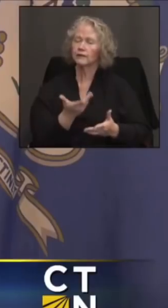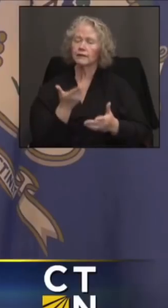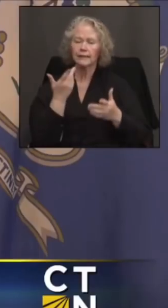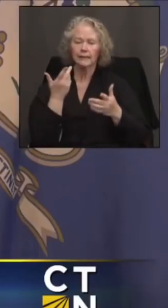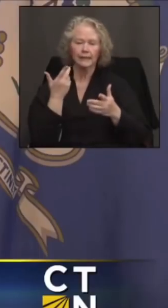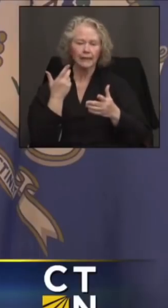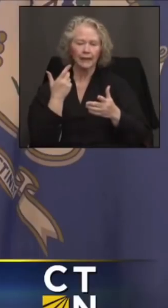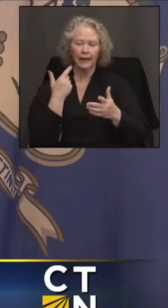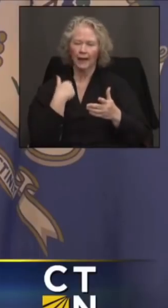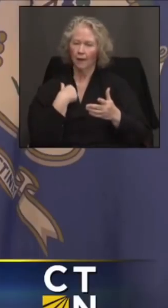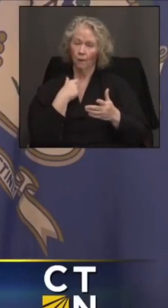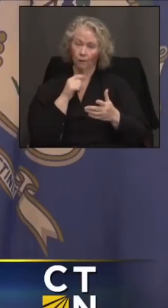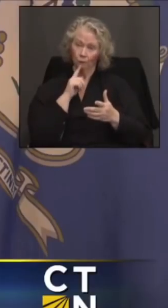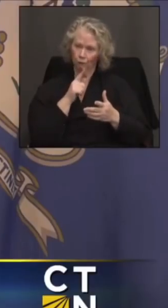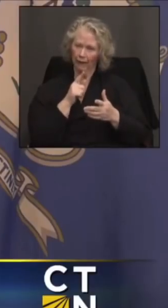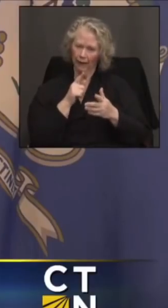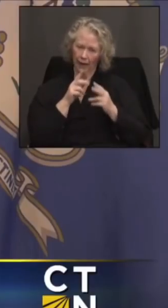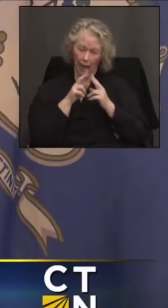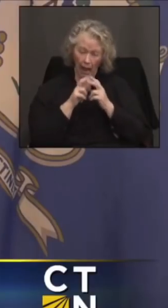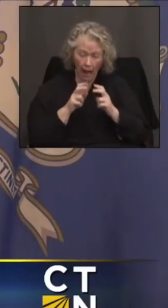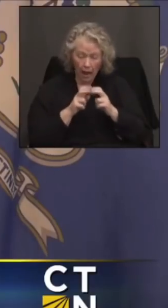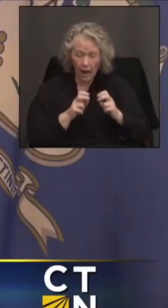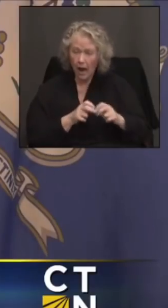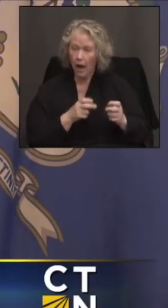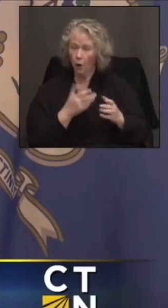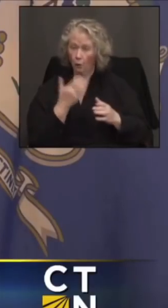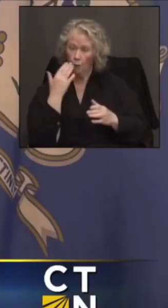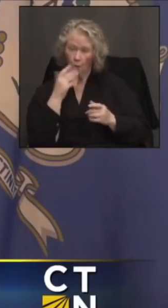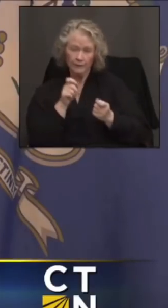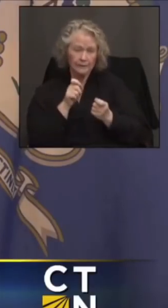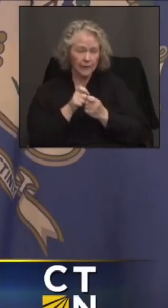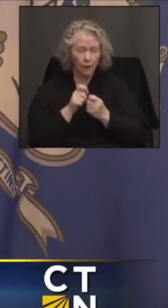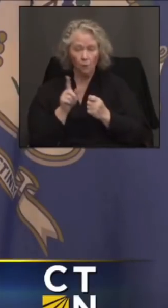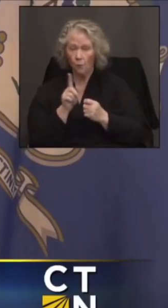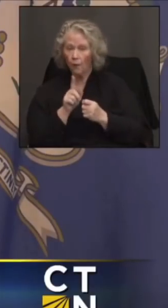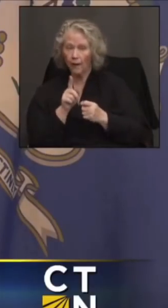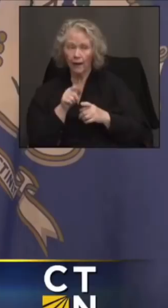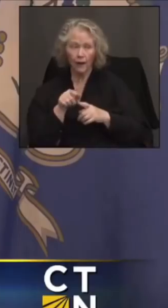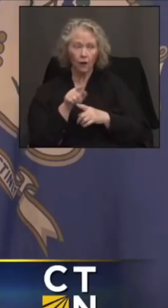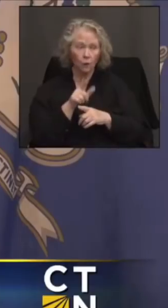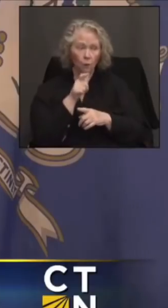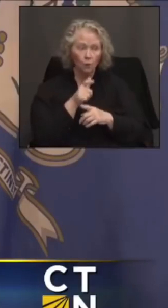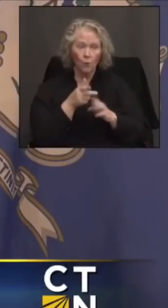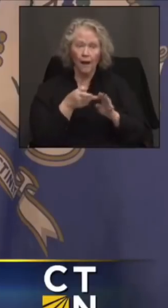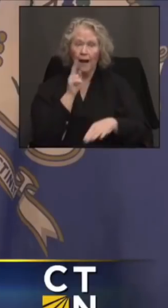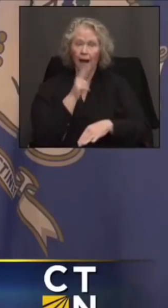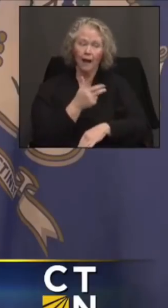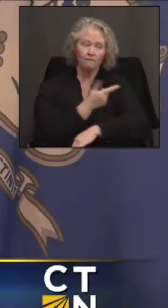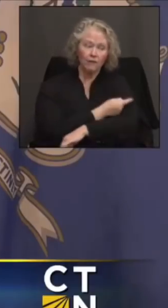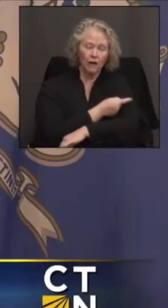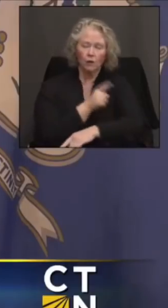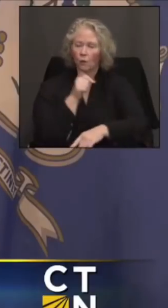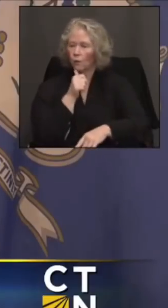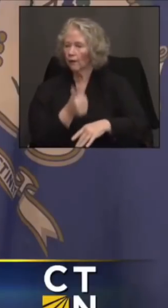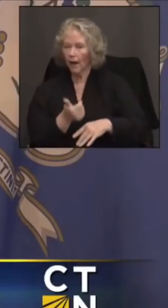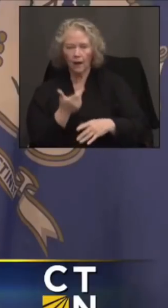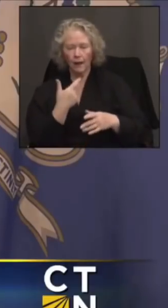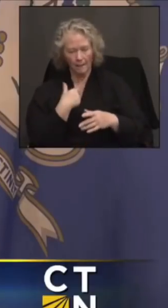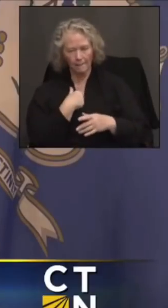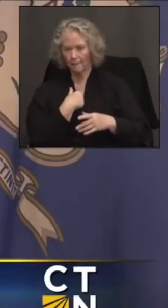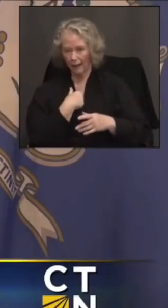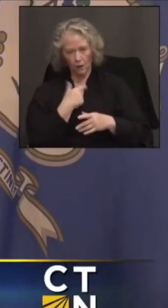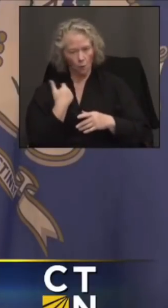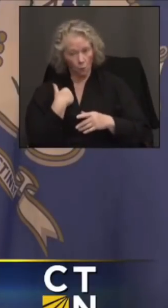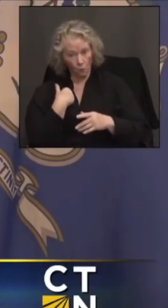haven't done any analysis, Paul, in terms of where people are more likely to get vaccinated than other places, but I can tell you we're moving the